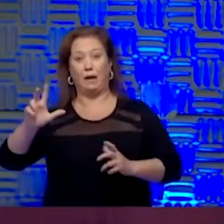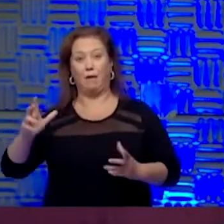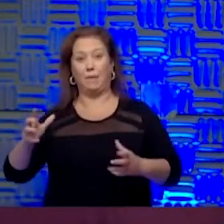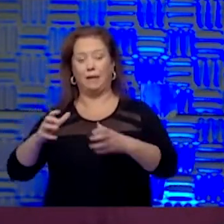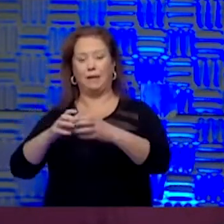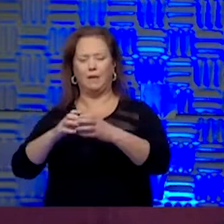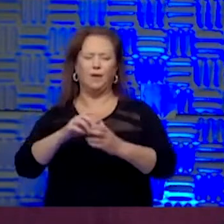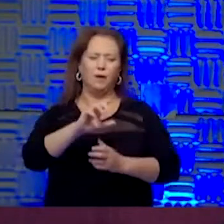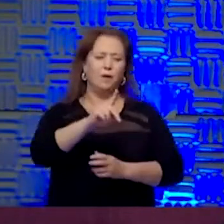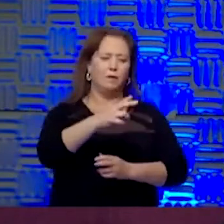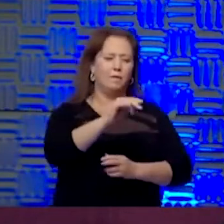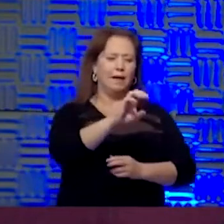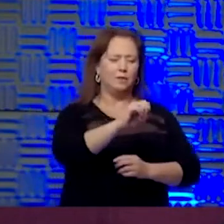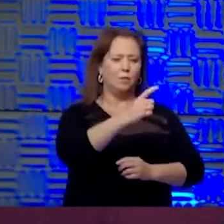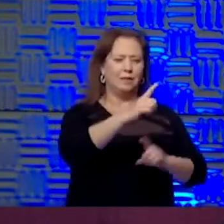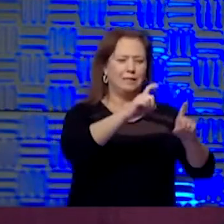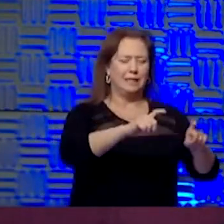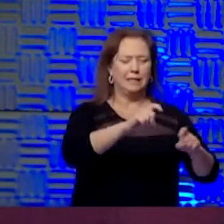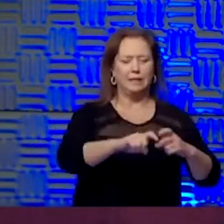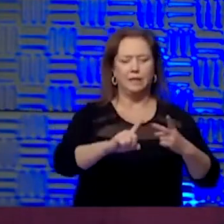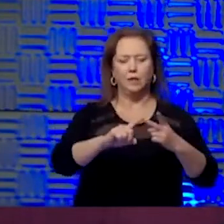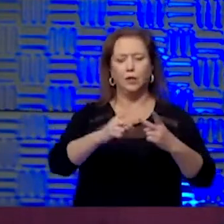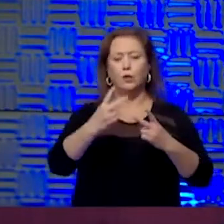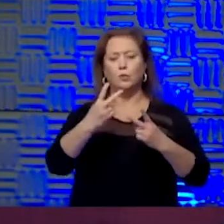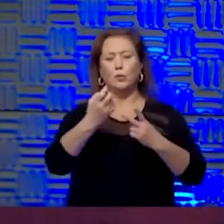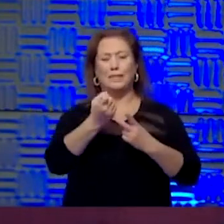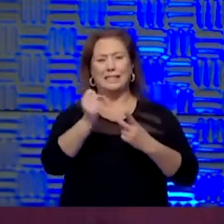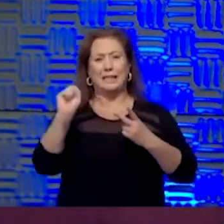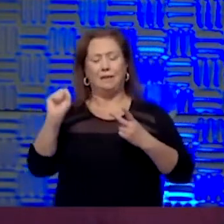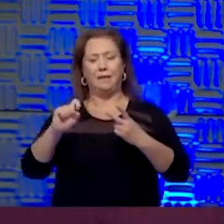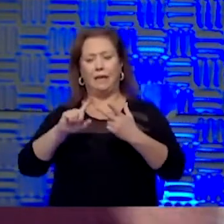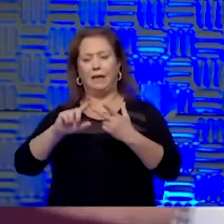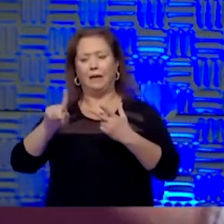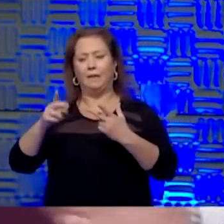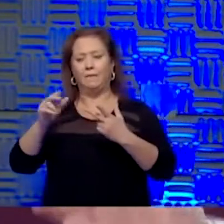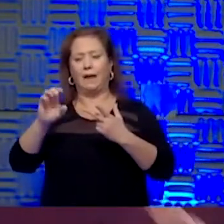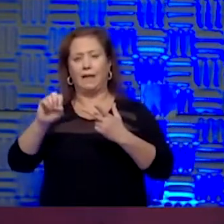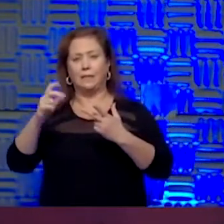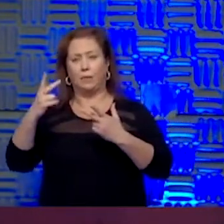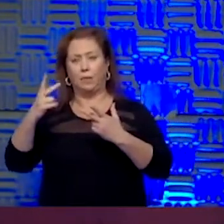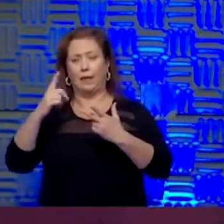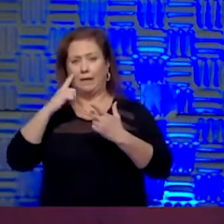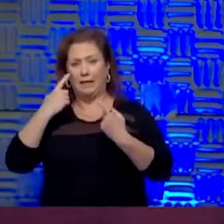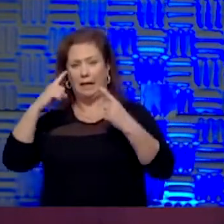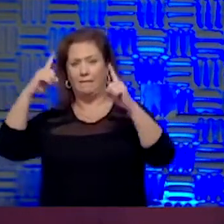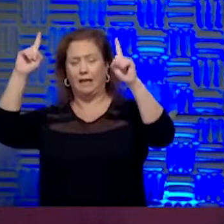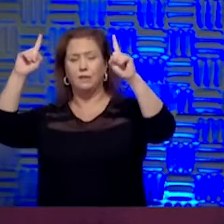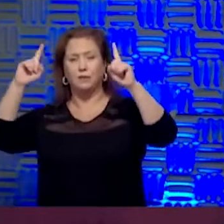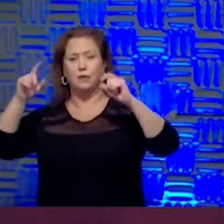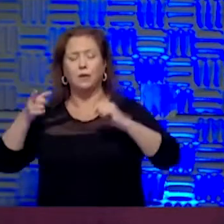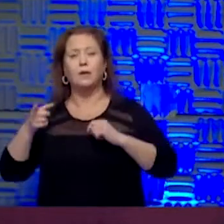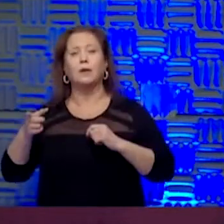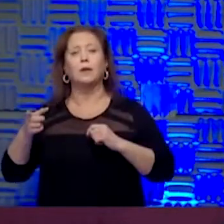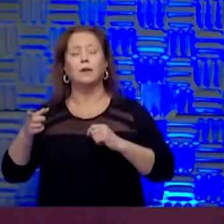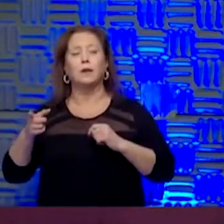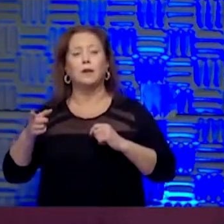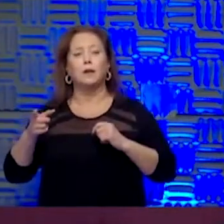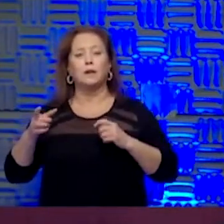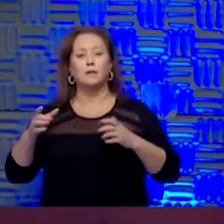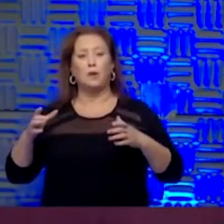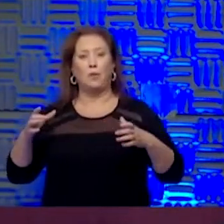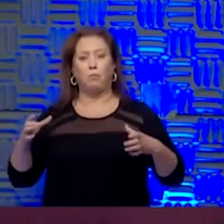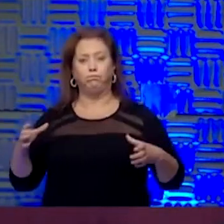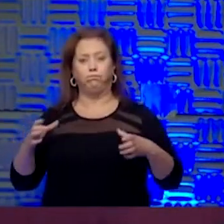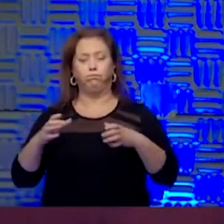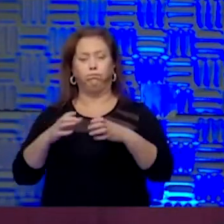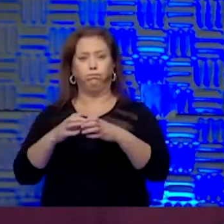sort of a dosing trial. Phase 2 is sort of a safety trial. Phase 3, you get into widespread, is it efficacious trials. They're taking some of those phases,